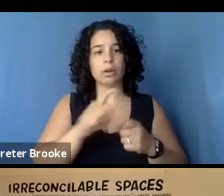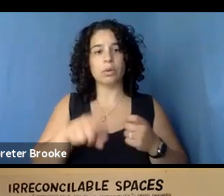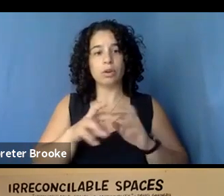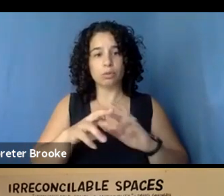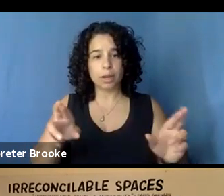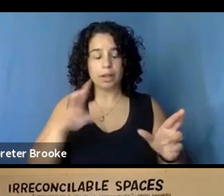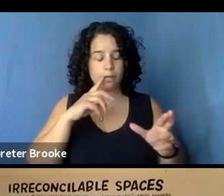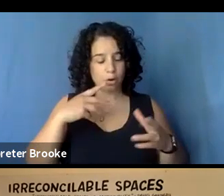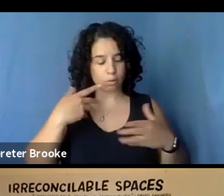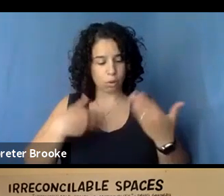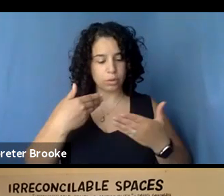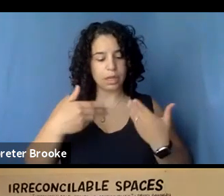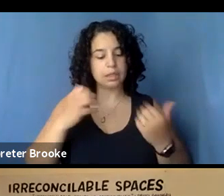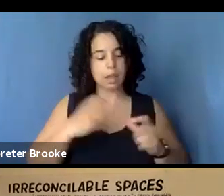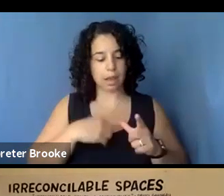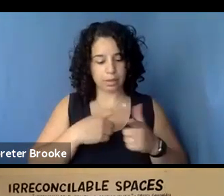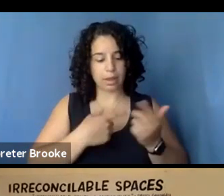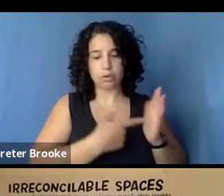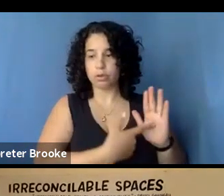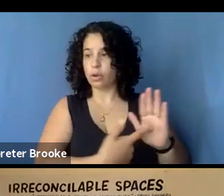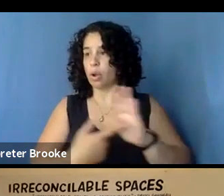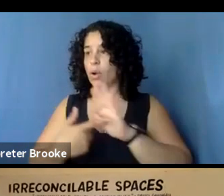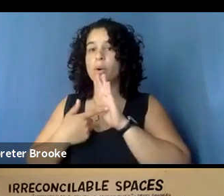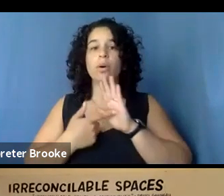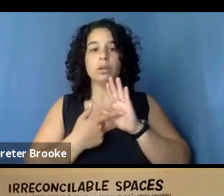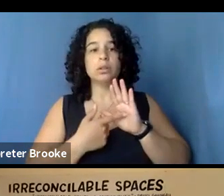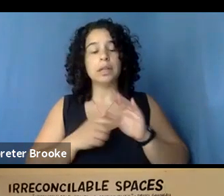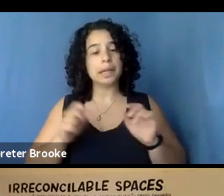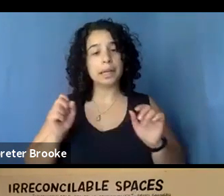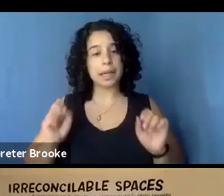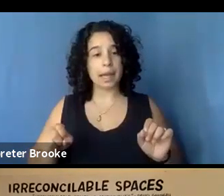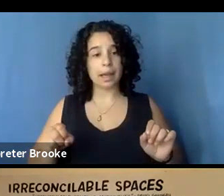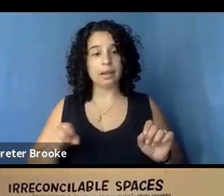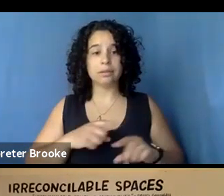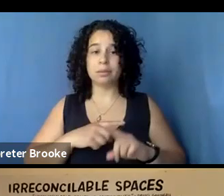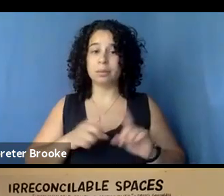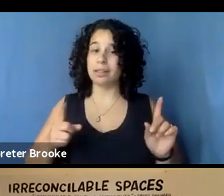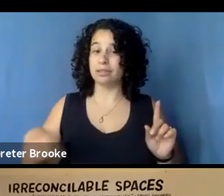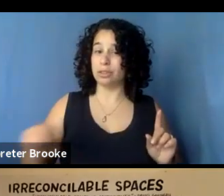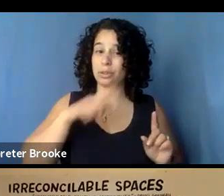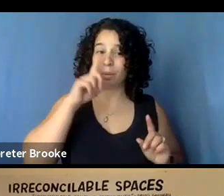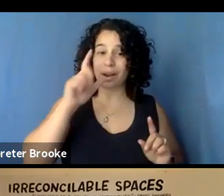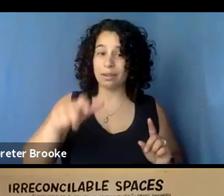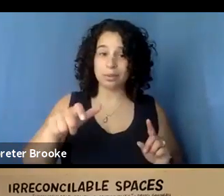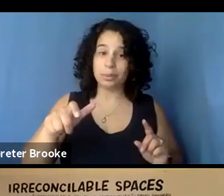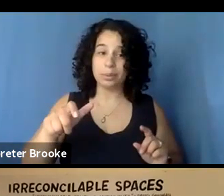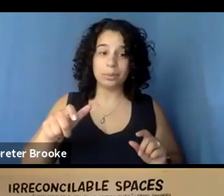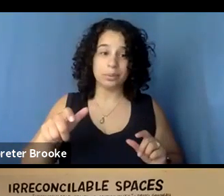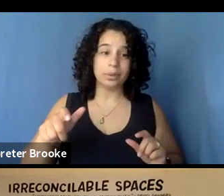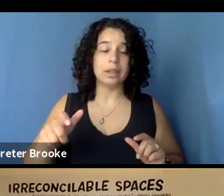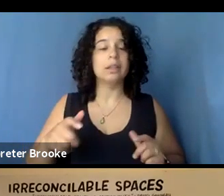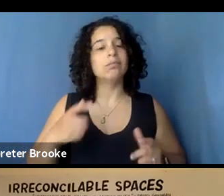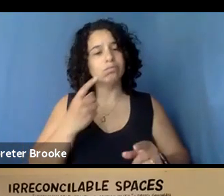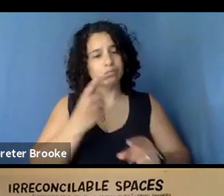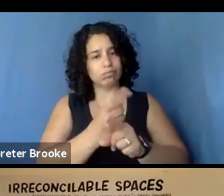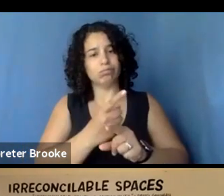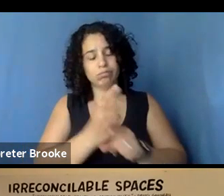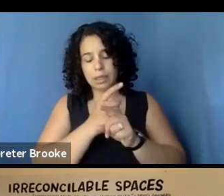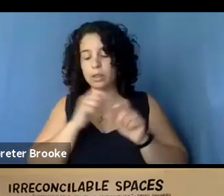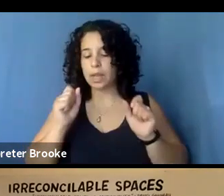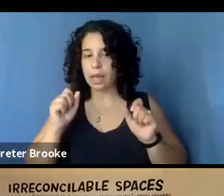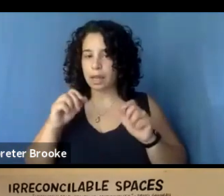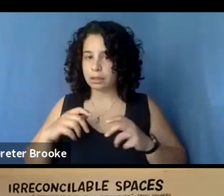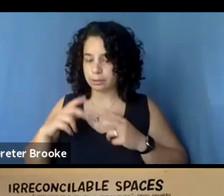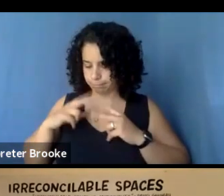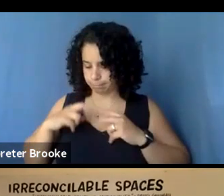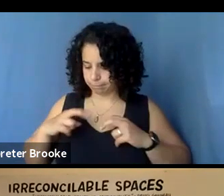place, I will. Or you don't have to, we can go into these spaces and we can say,